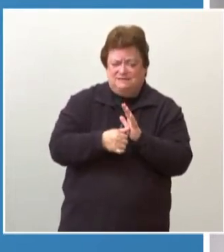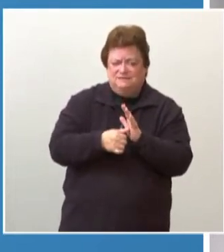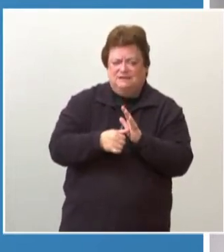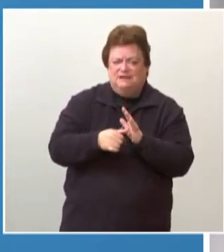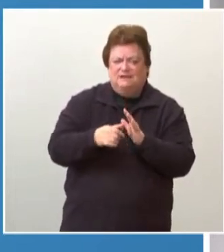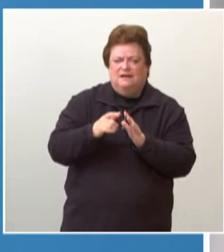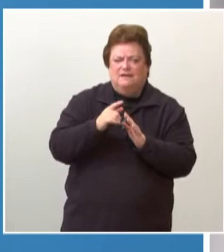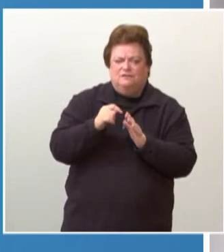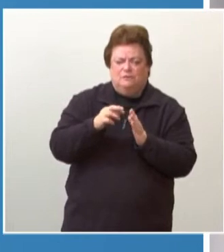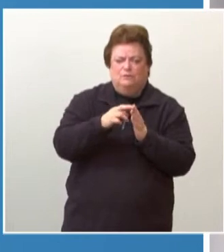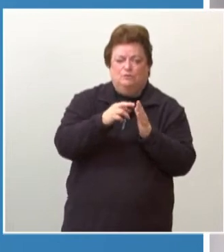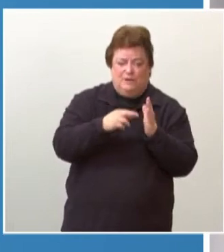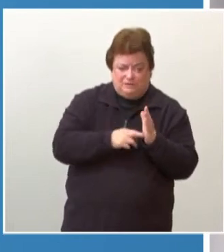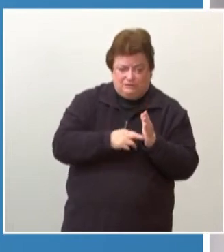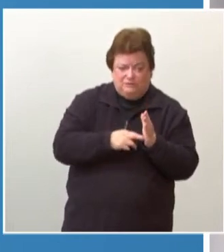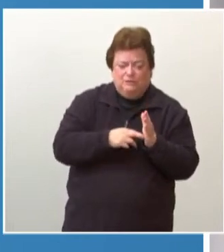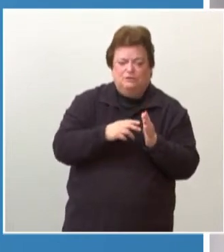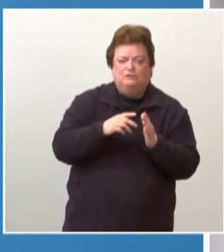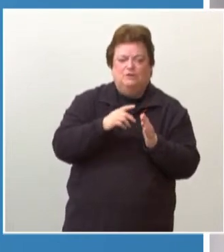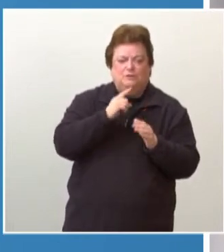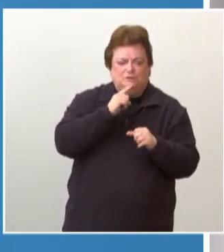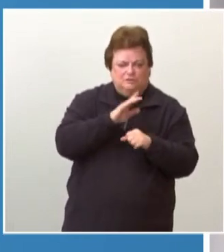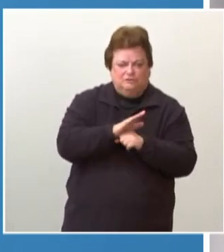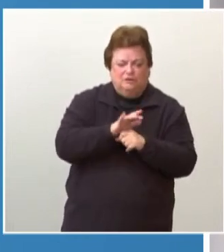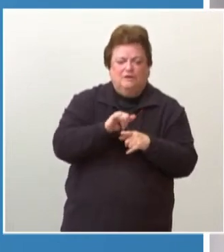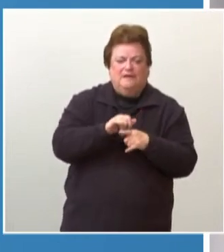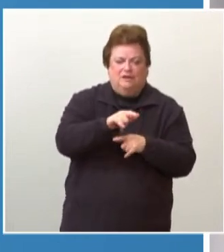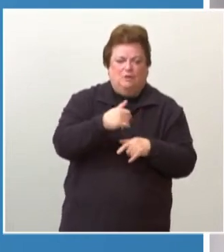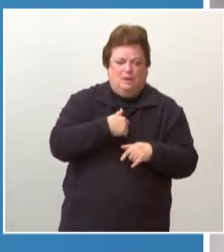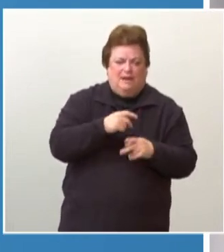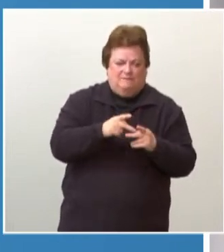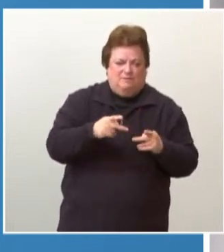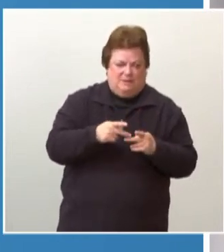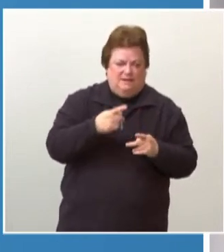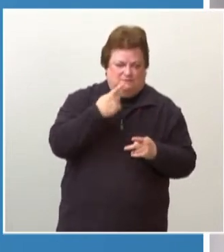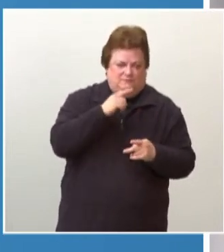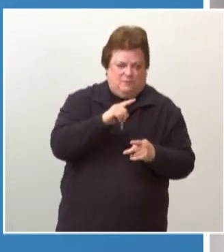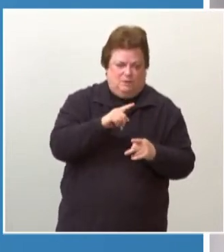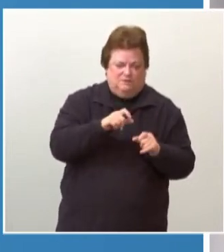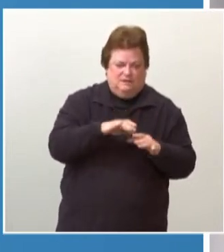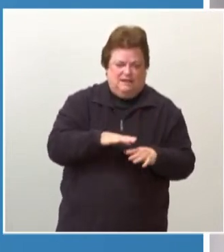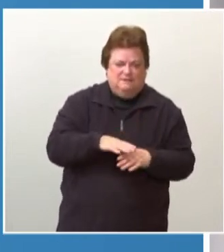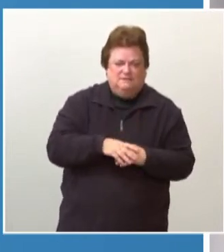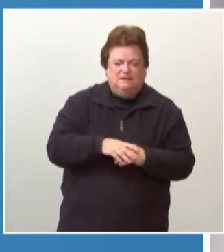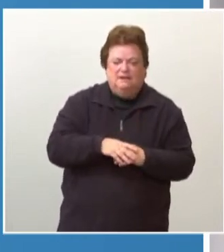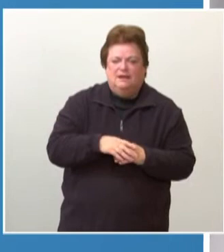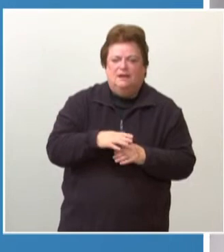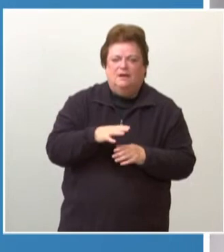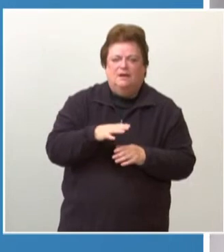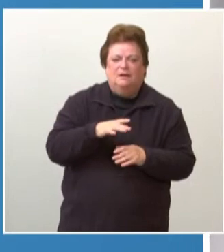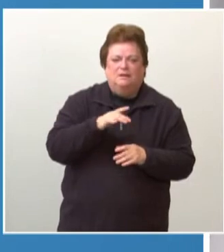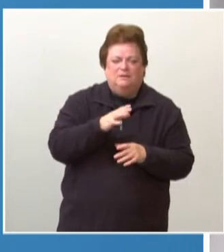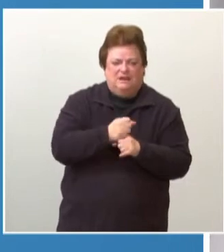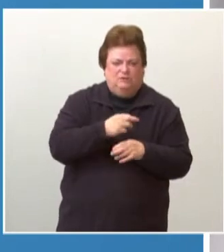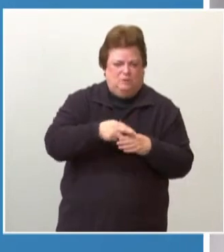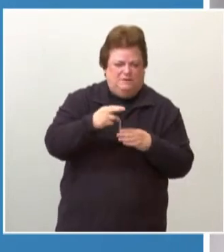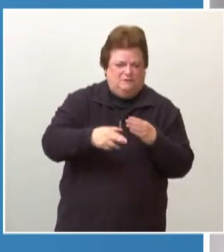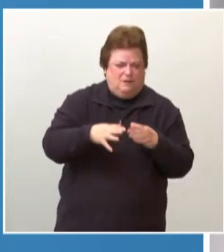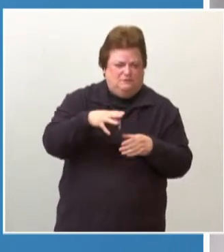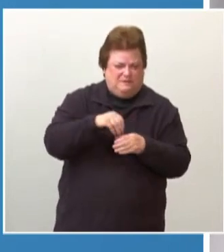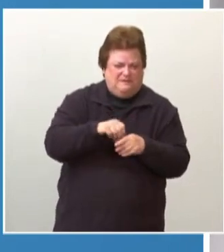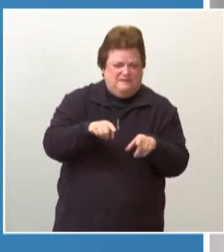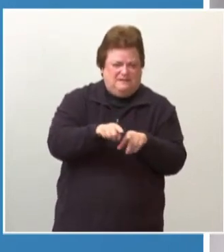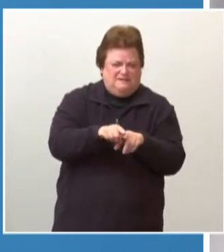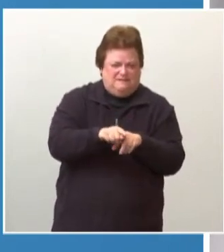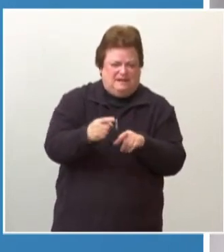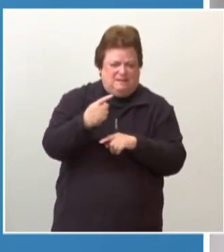of registering so that you assure that you have your spot. The turnaround time will be within the same day. Total